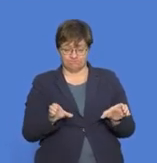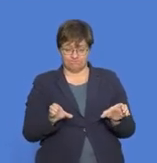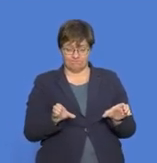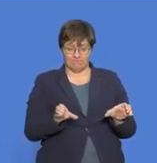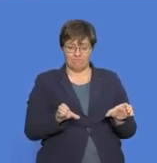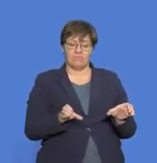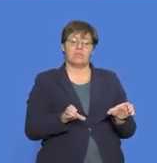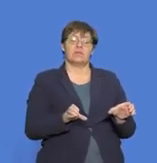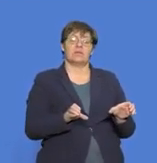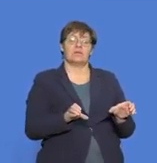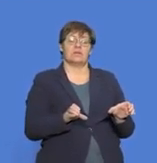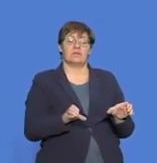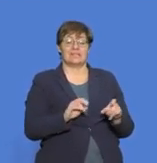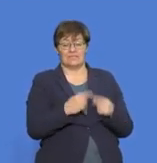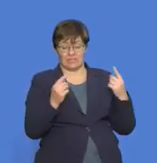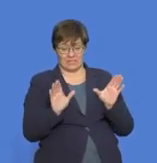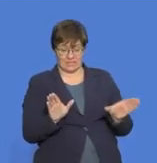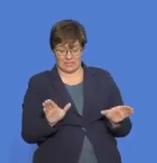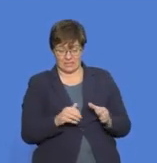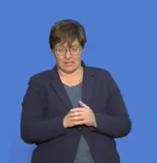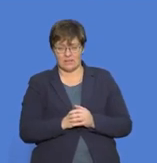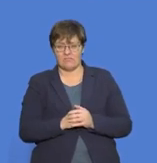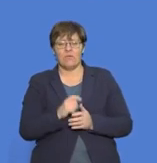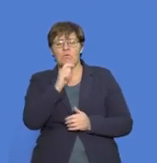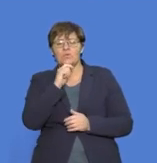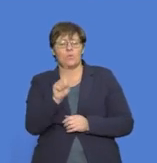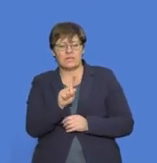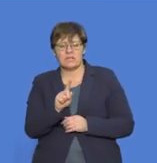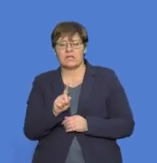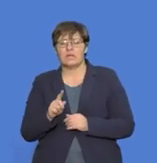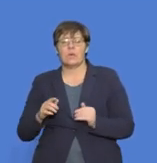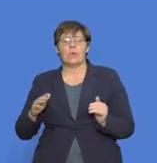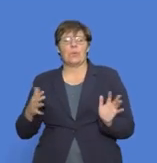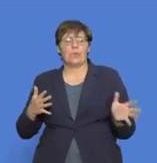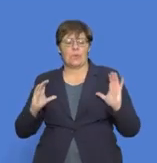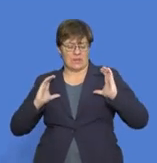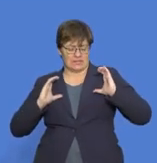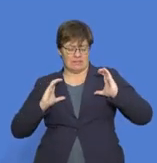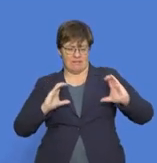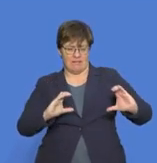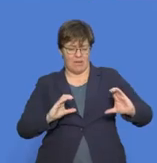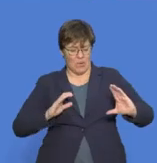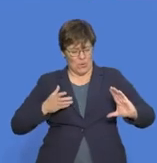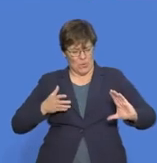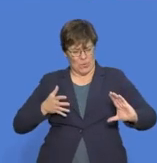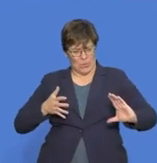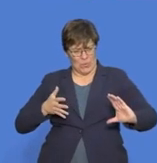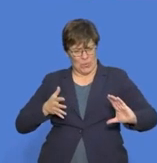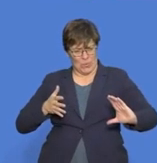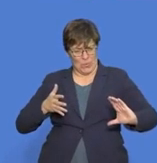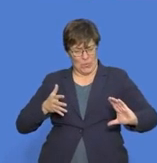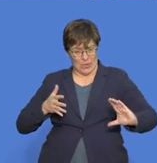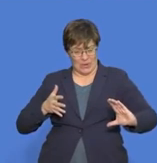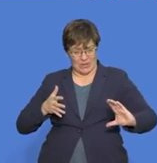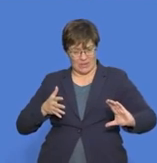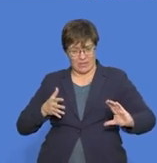A and B, and then they're using something called a wind tunnel. And the wind tunnel blows air